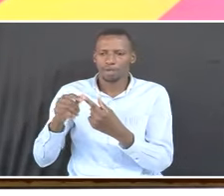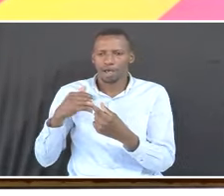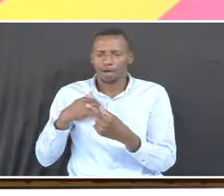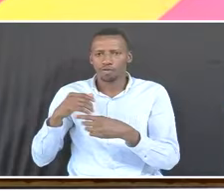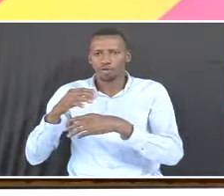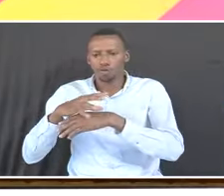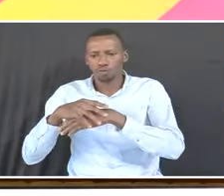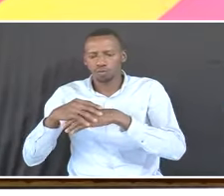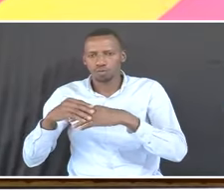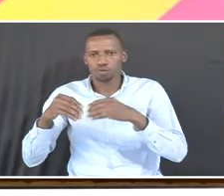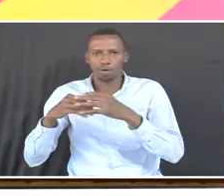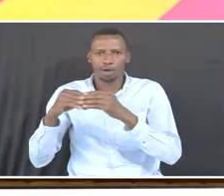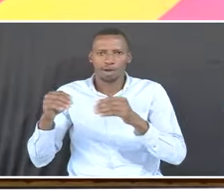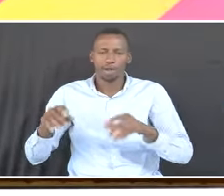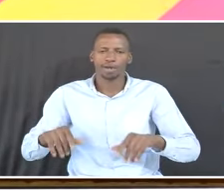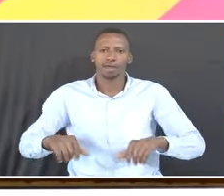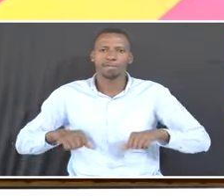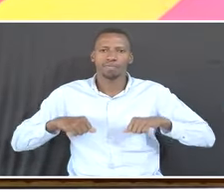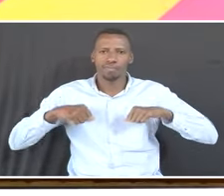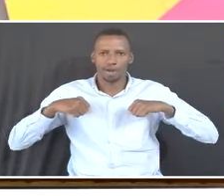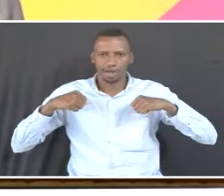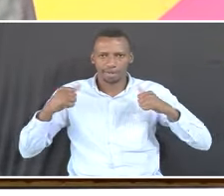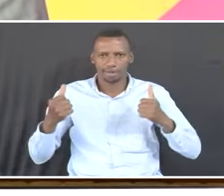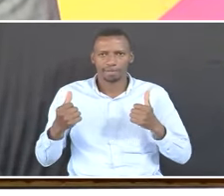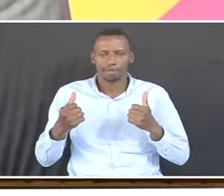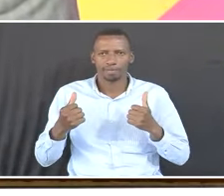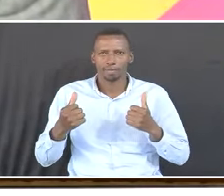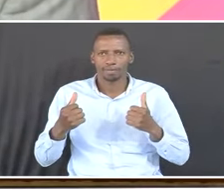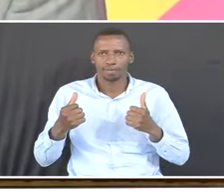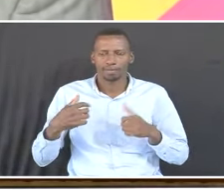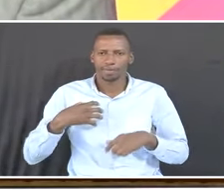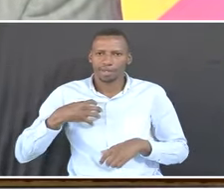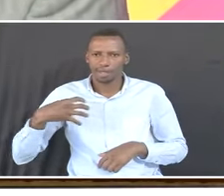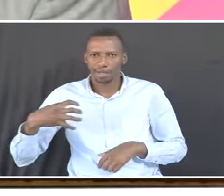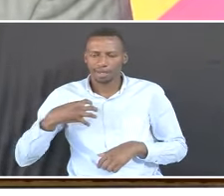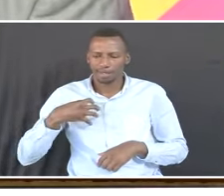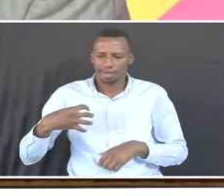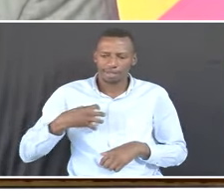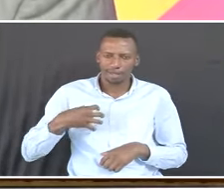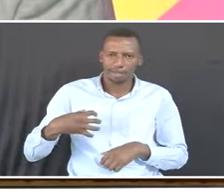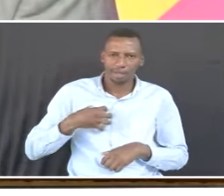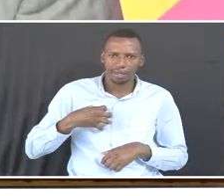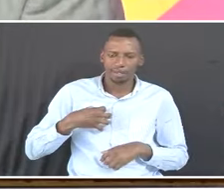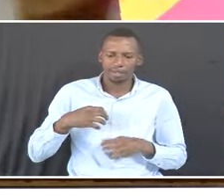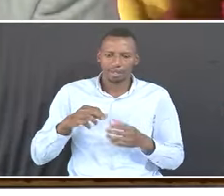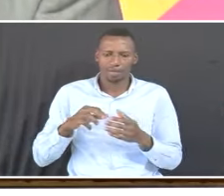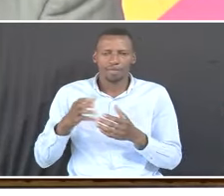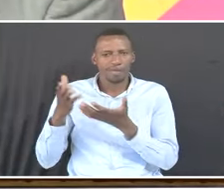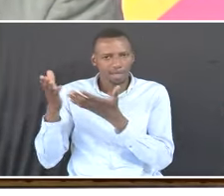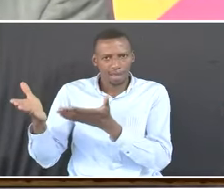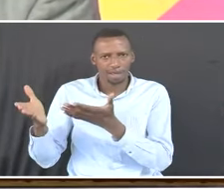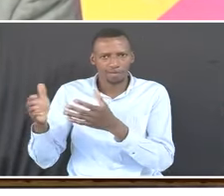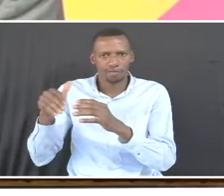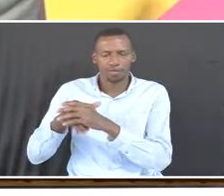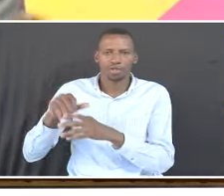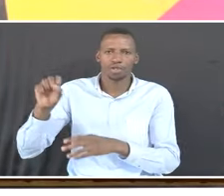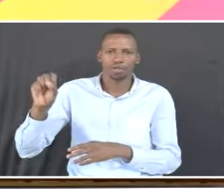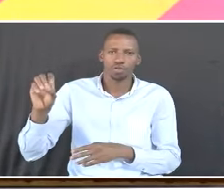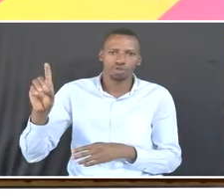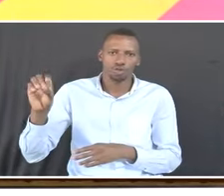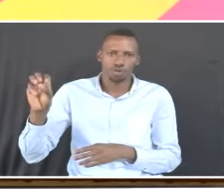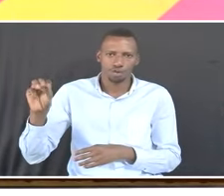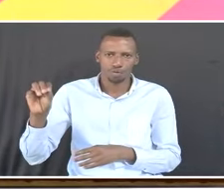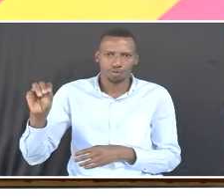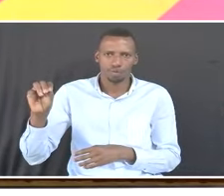and pride. Idleness and riches make the heart hard that has never been oppressed by want